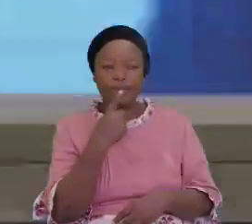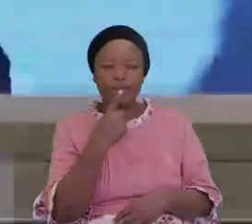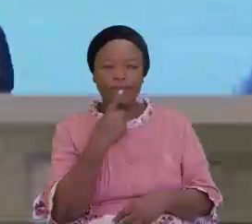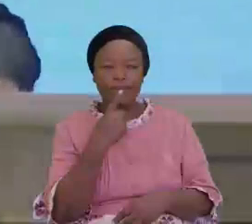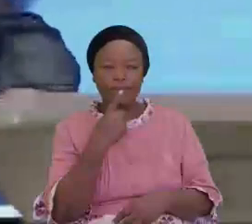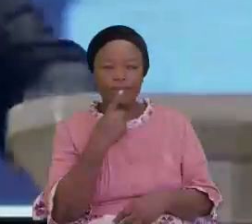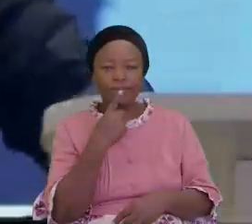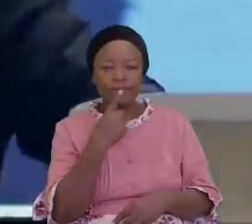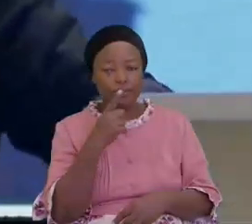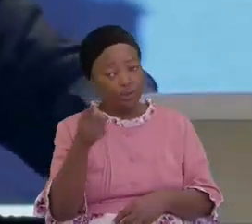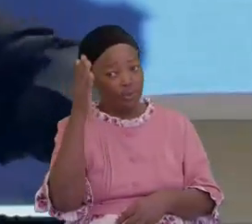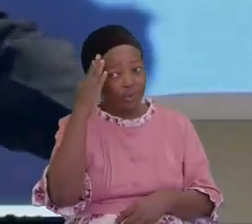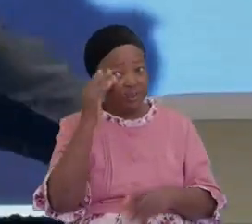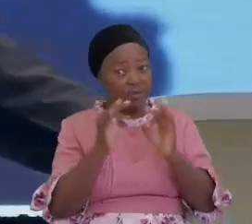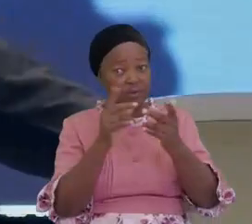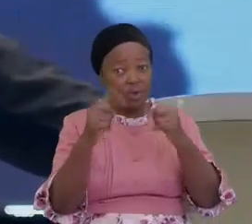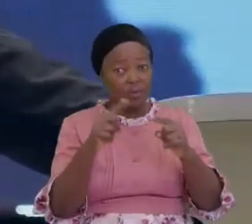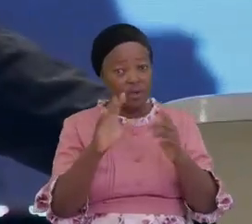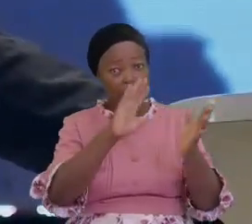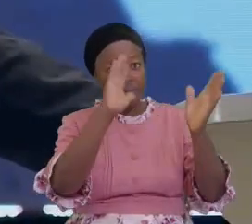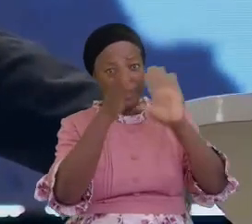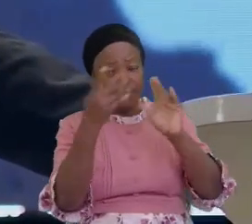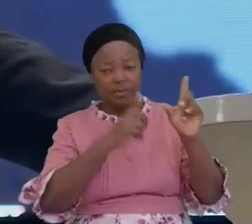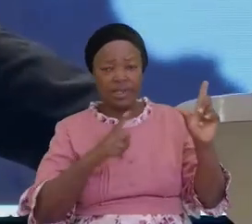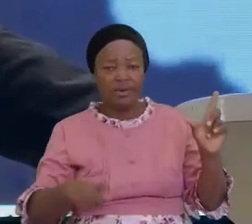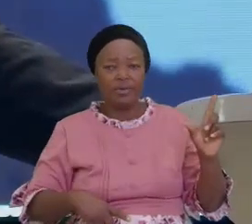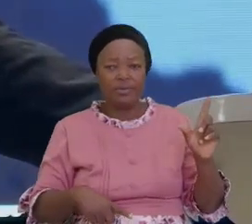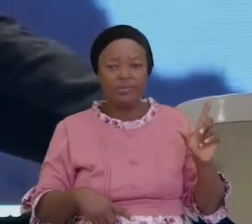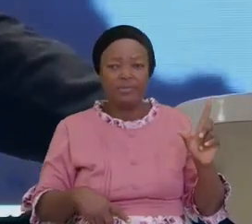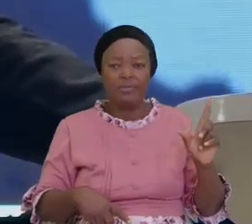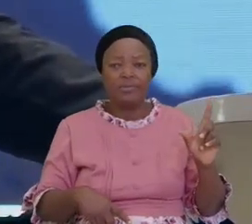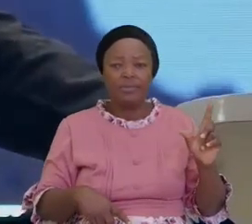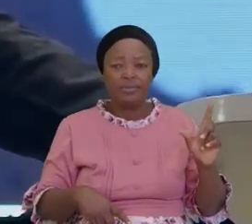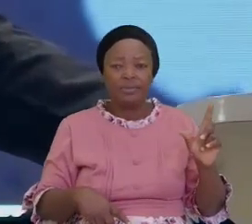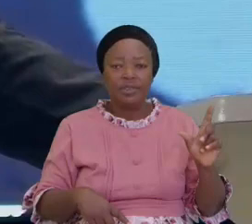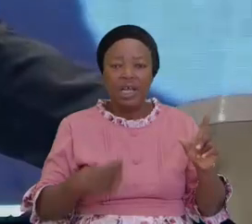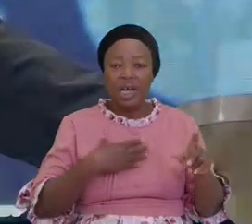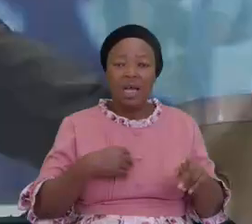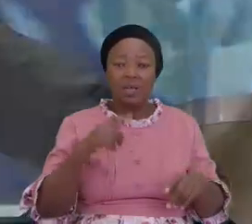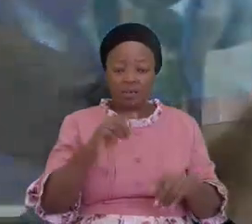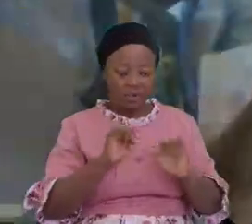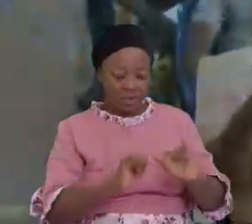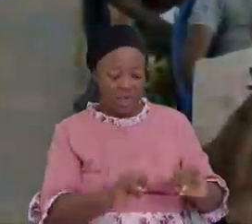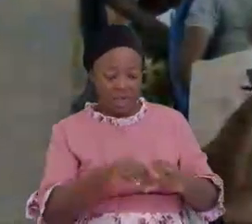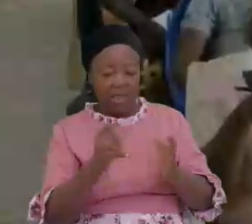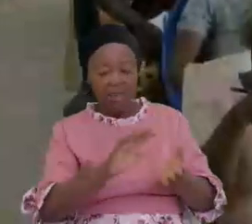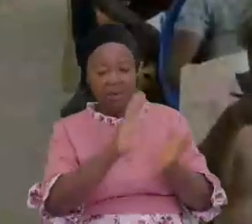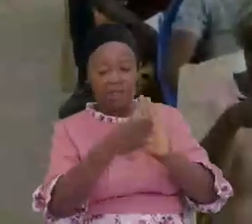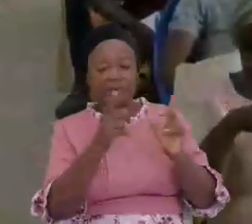You know, if you come to the presence of the Lord, and you stay in the presence of the